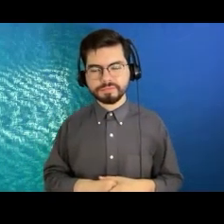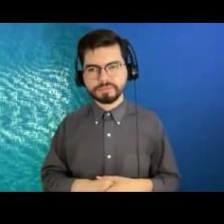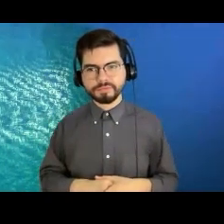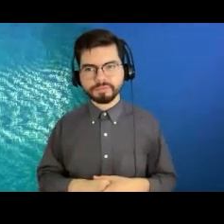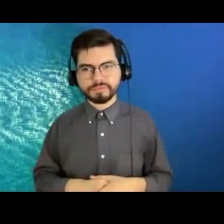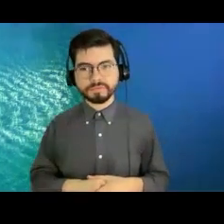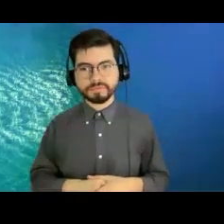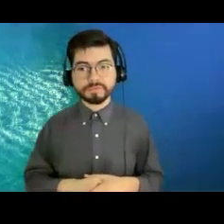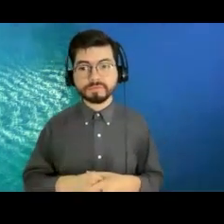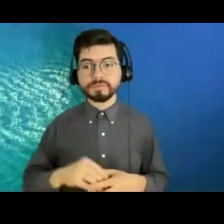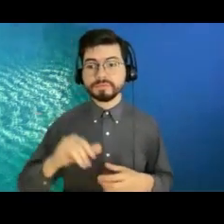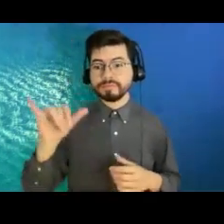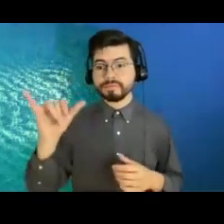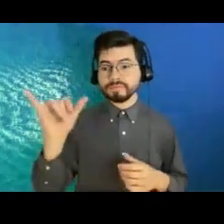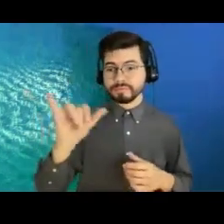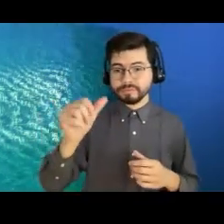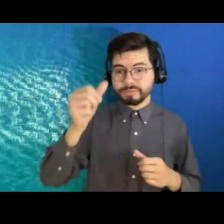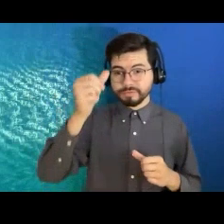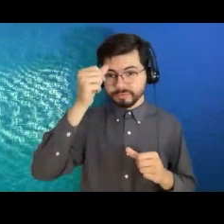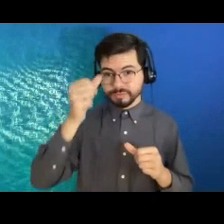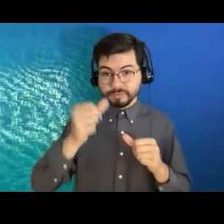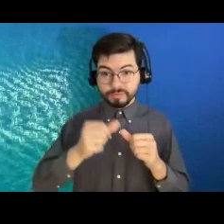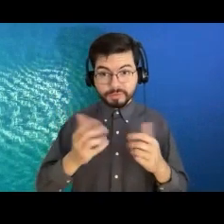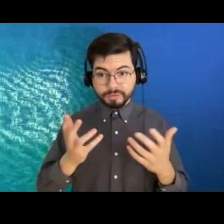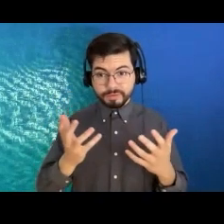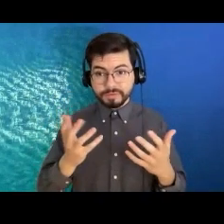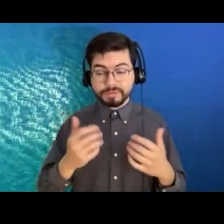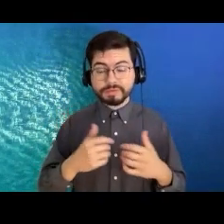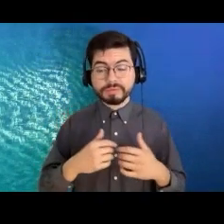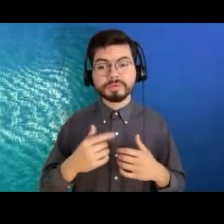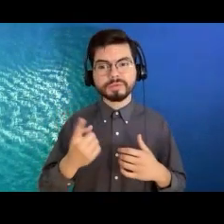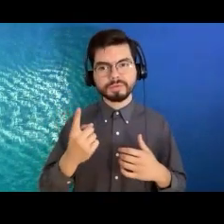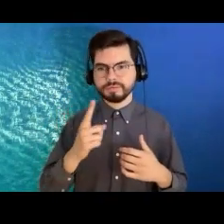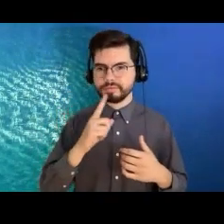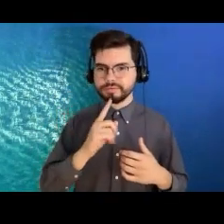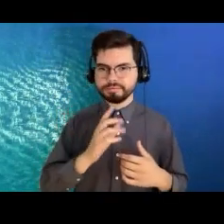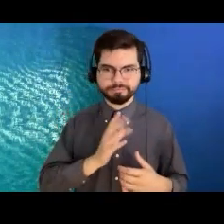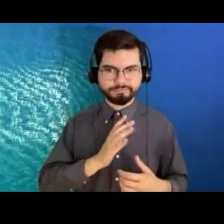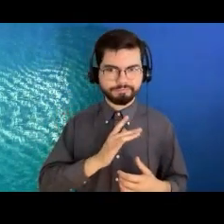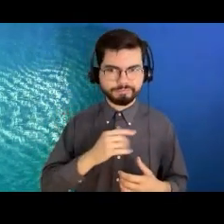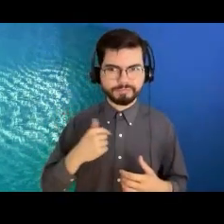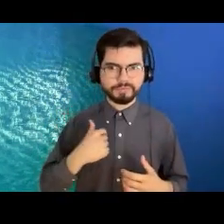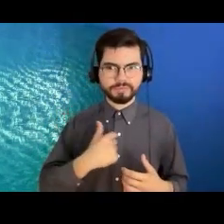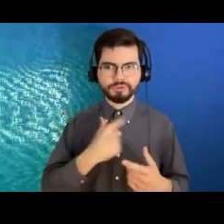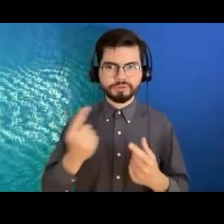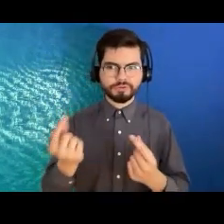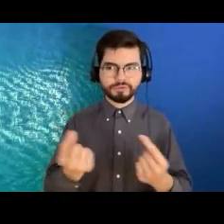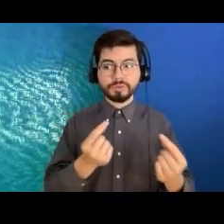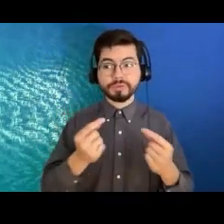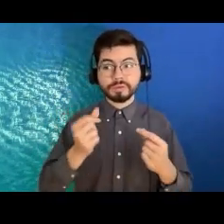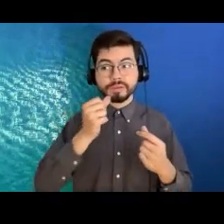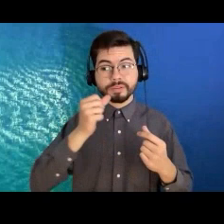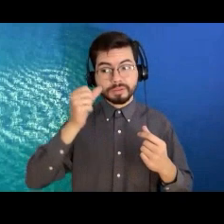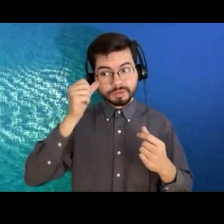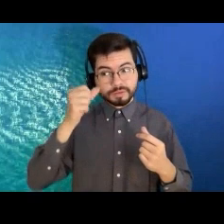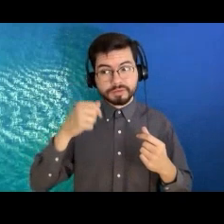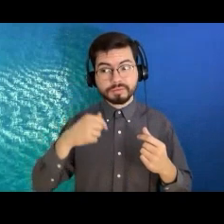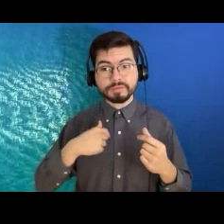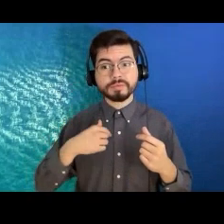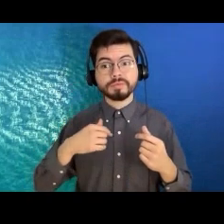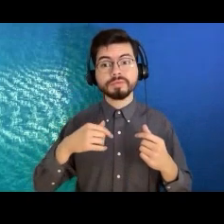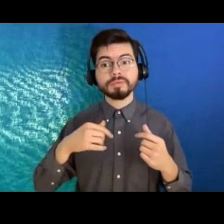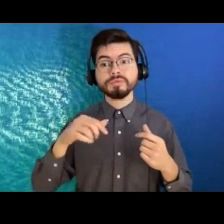greatest part of what we get to do, and I do a little bit of it. I was a pretty good roving interpreter yesterday, I thought, talked to